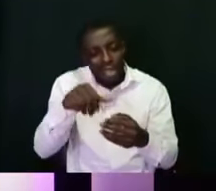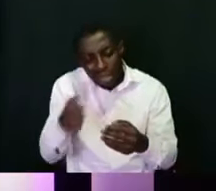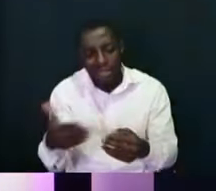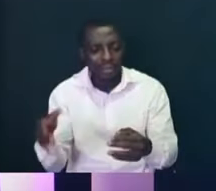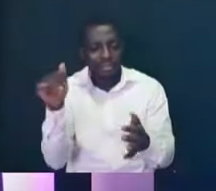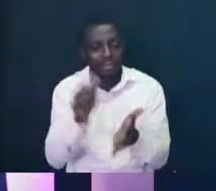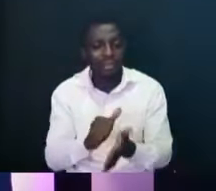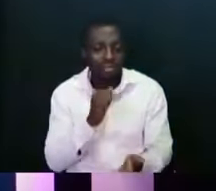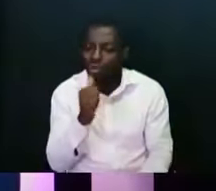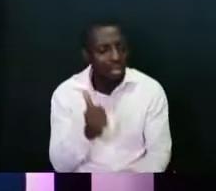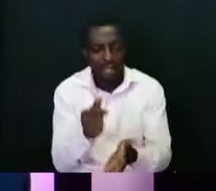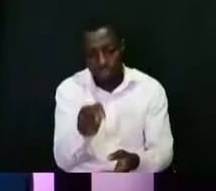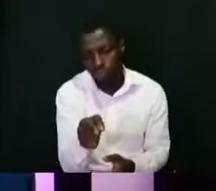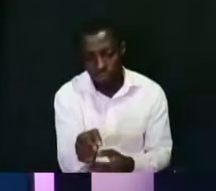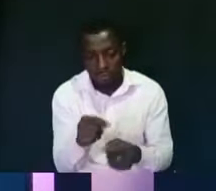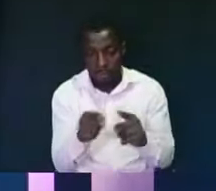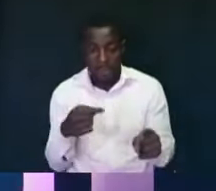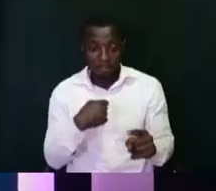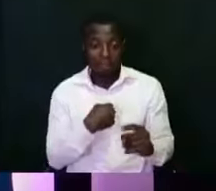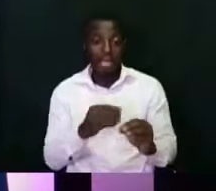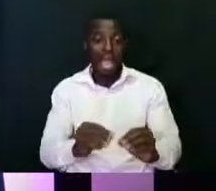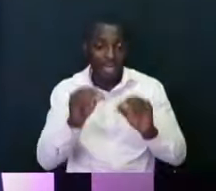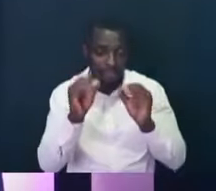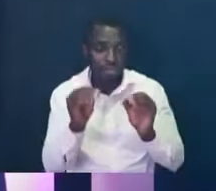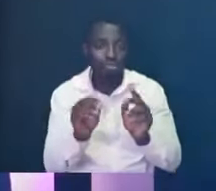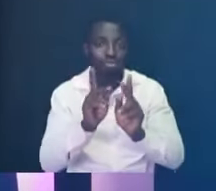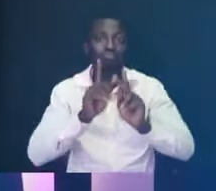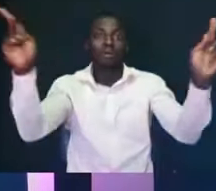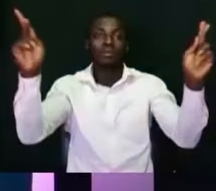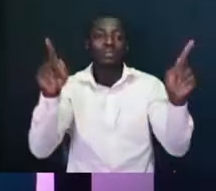you. But have taught you publicly and from house to